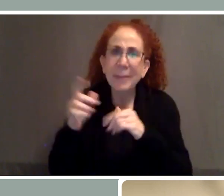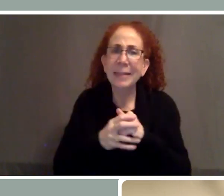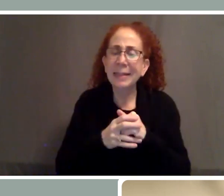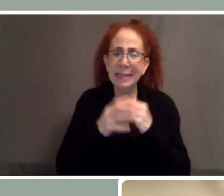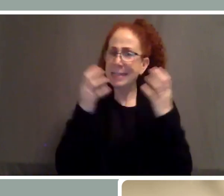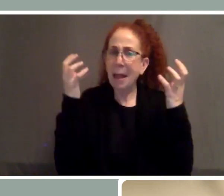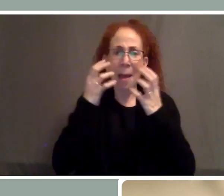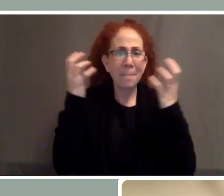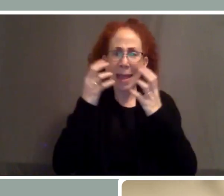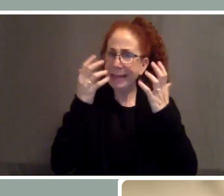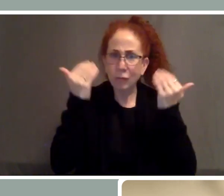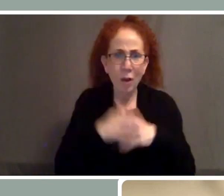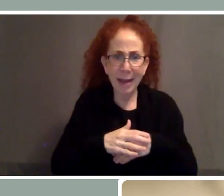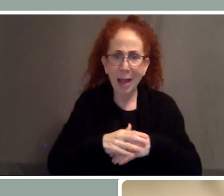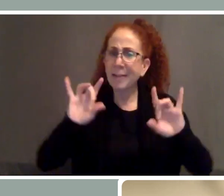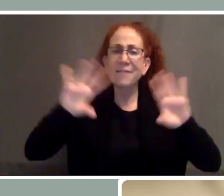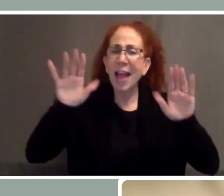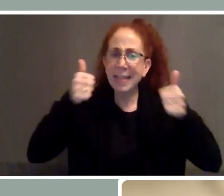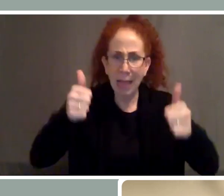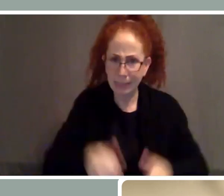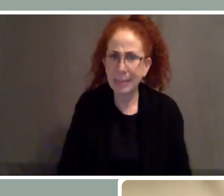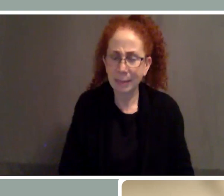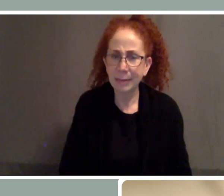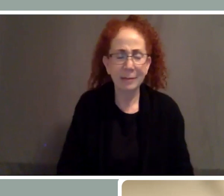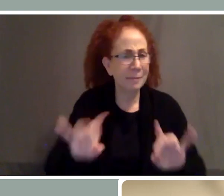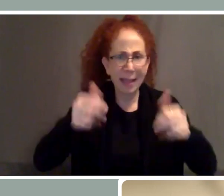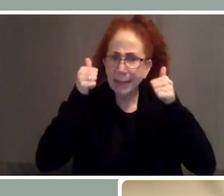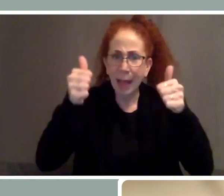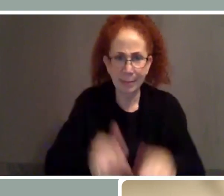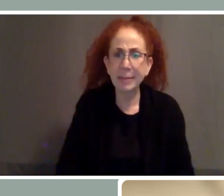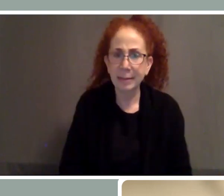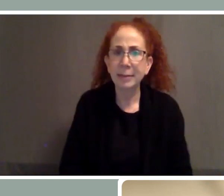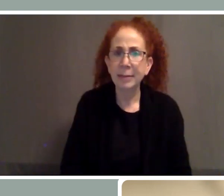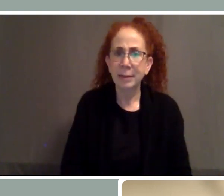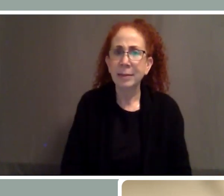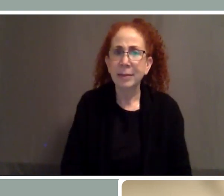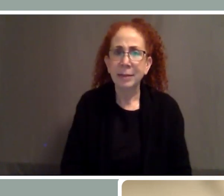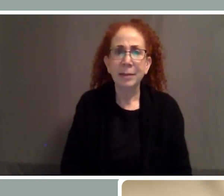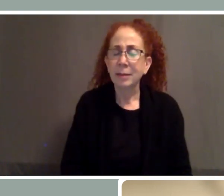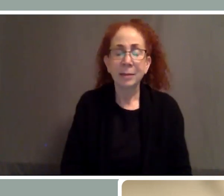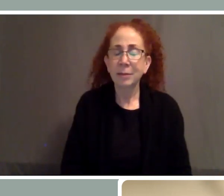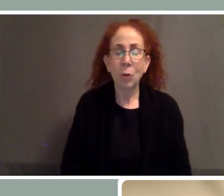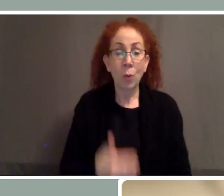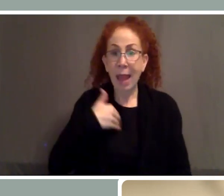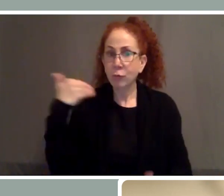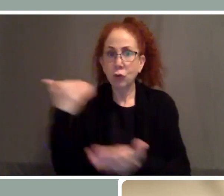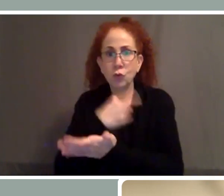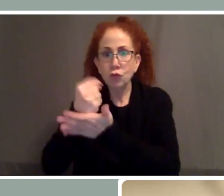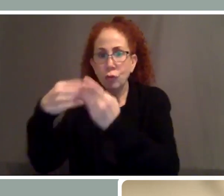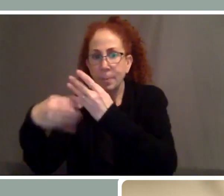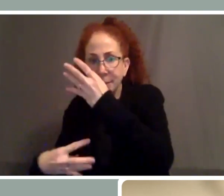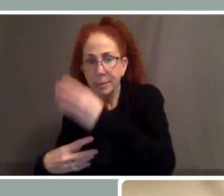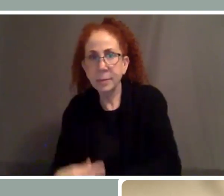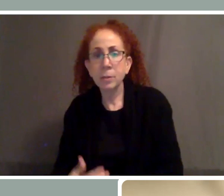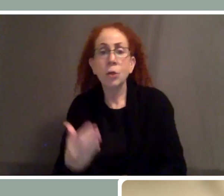dizzying in some ways, which is fantastic. Okay, it's fantastic because we have new treatments, we have new